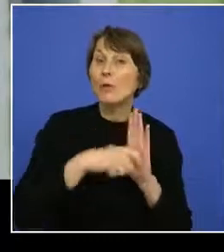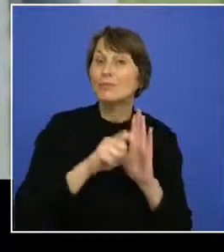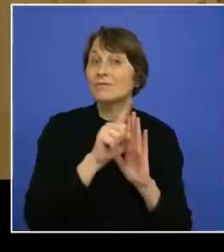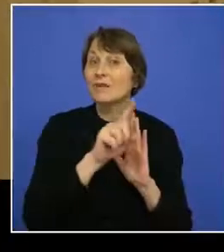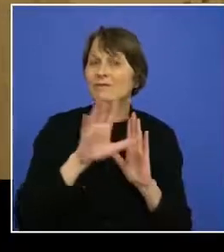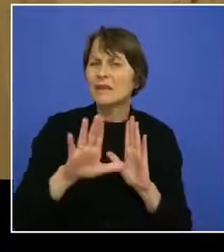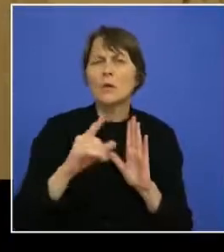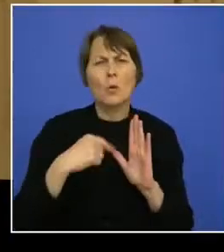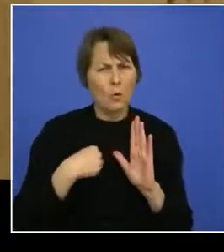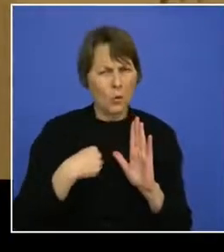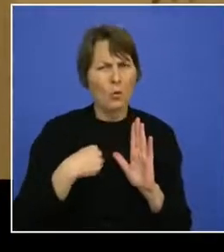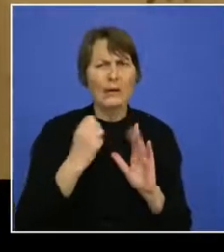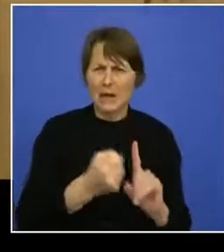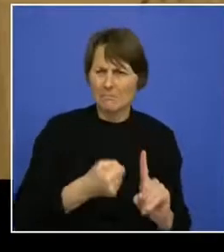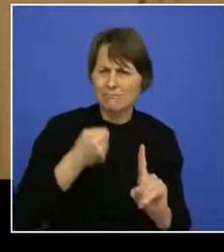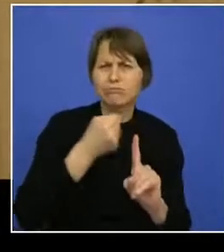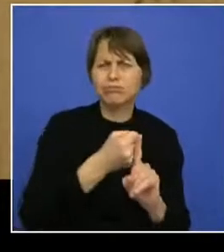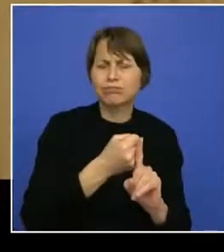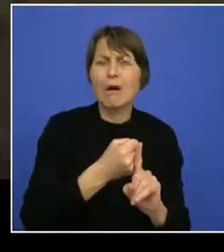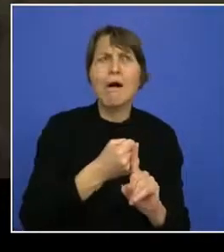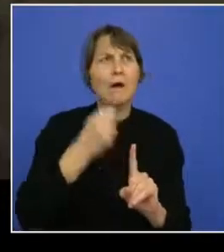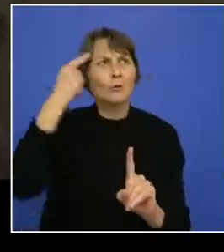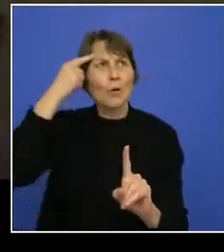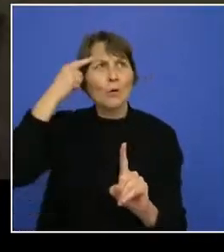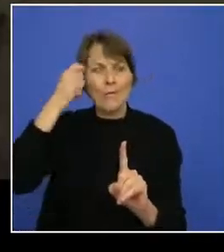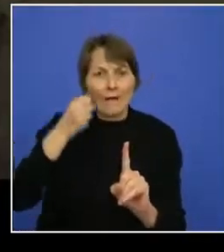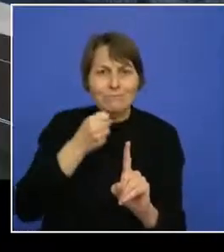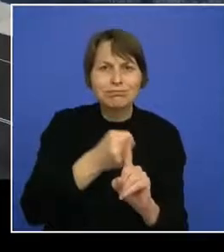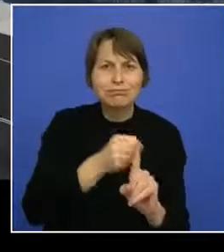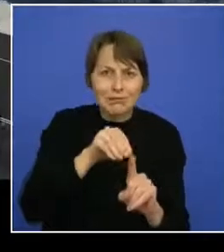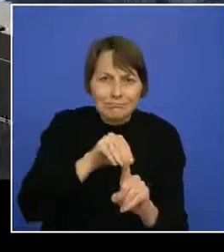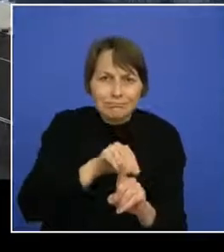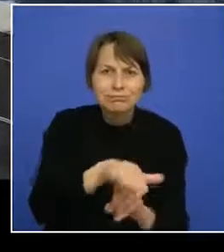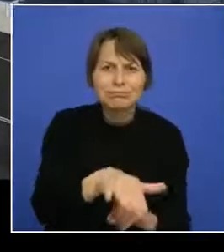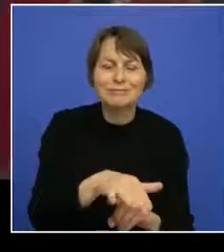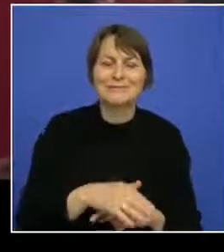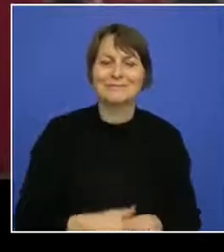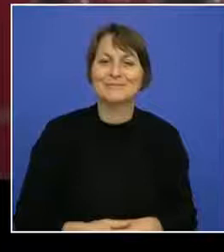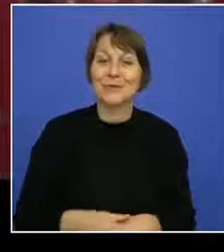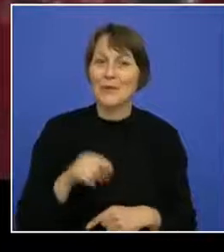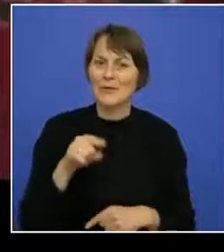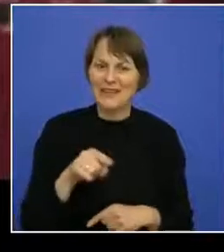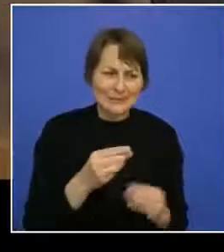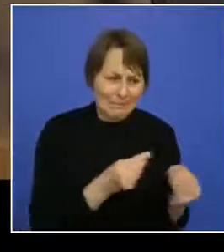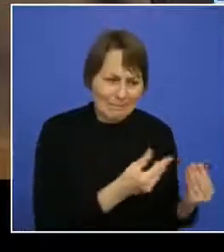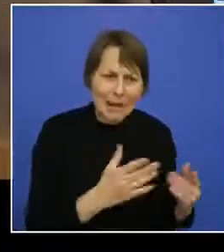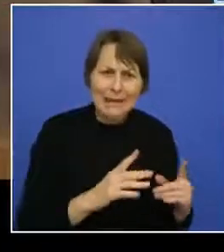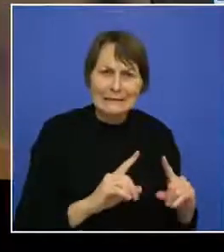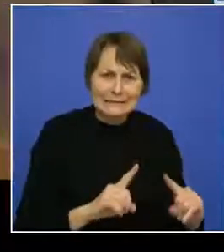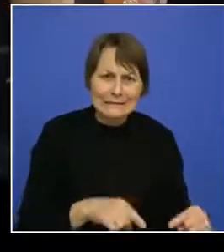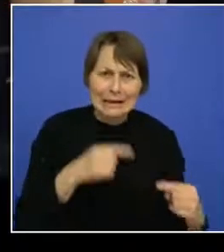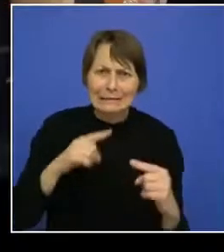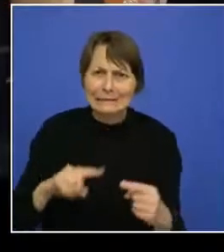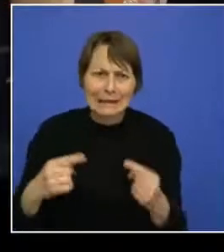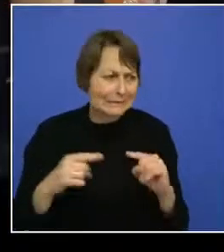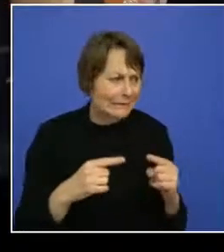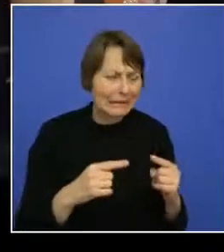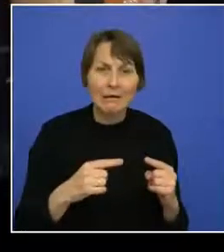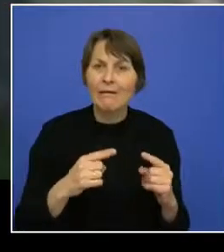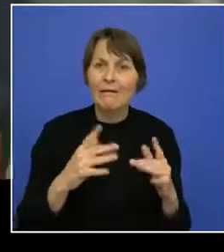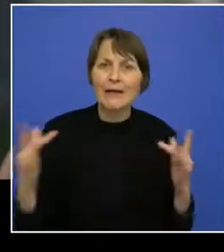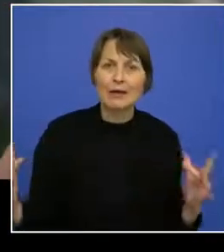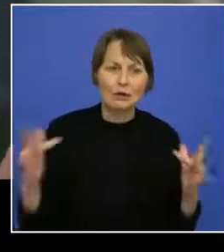already know. There's a breadth of challenges that need to be solved. There's connectivity, networking,